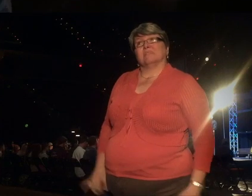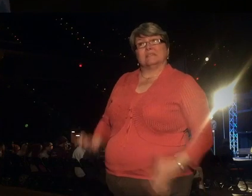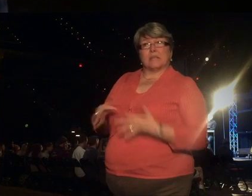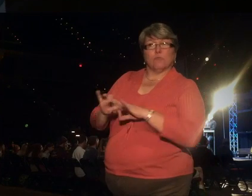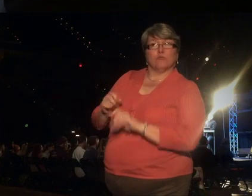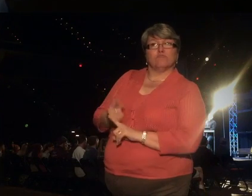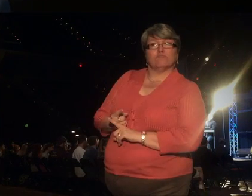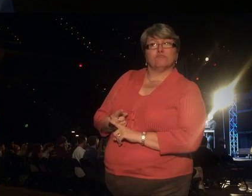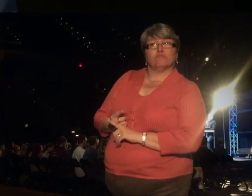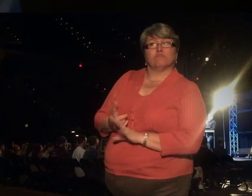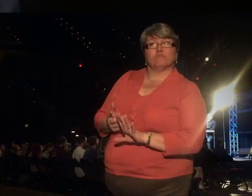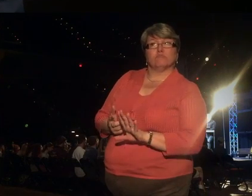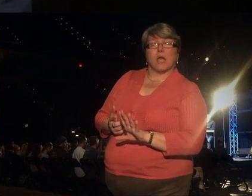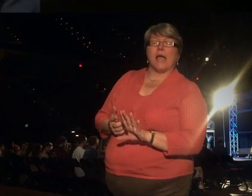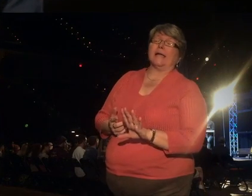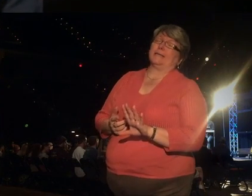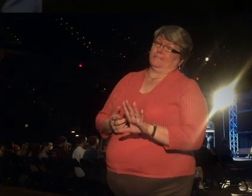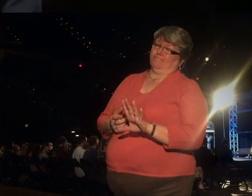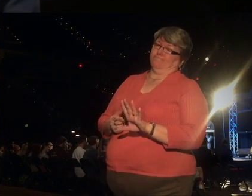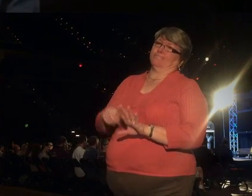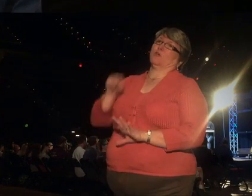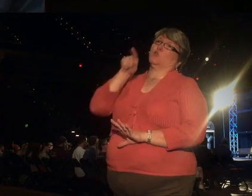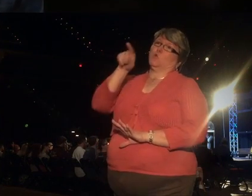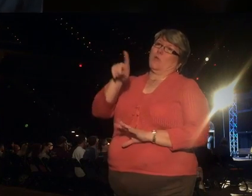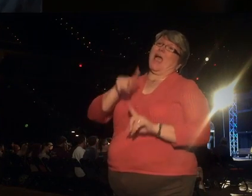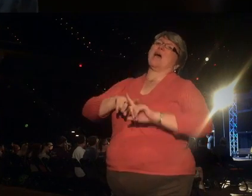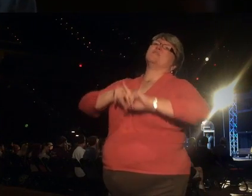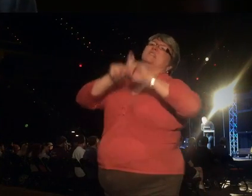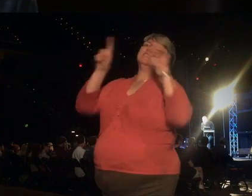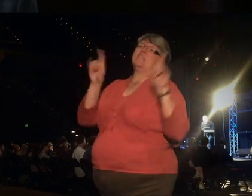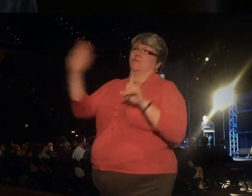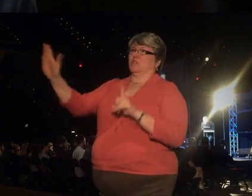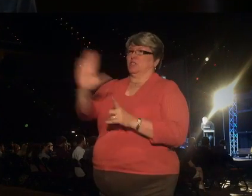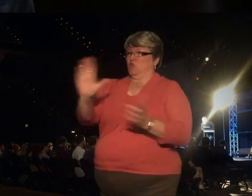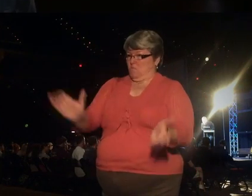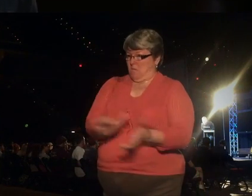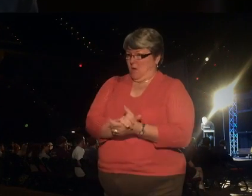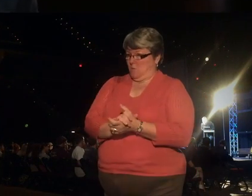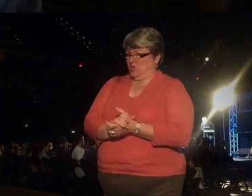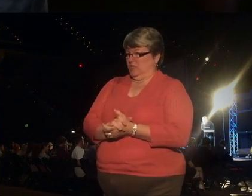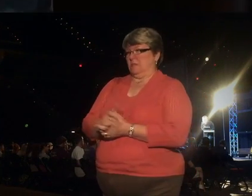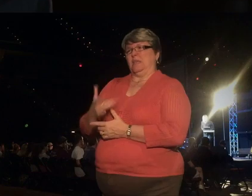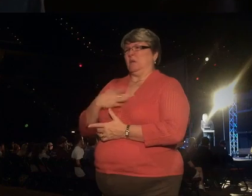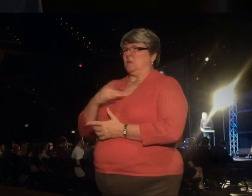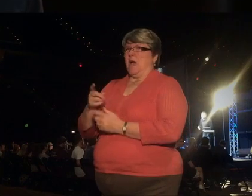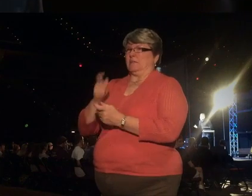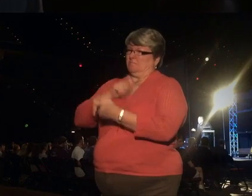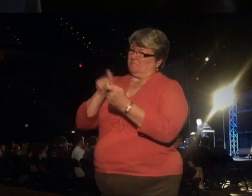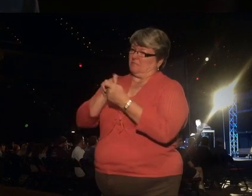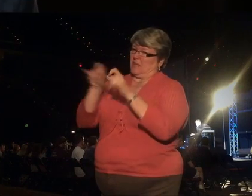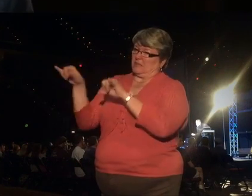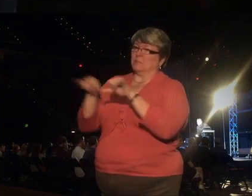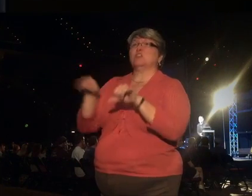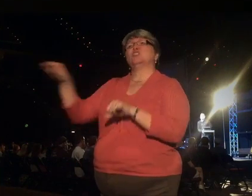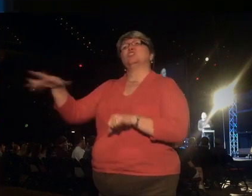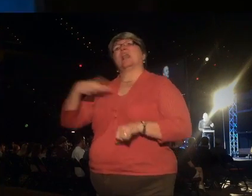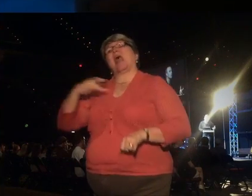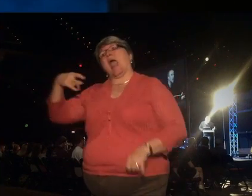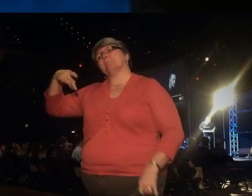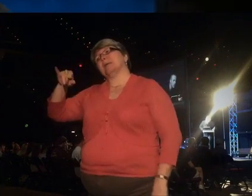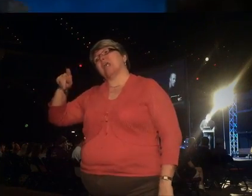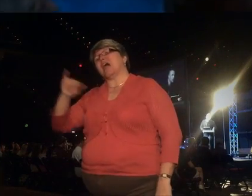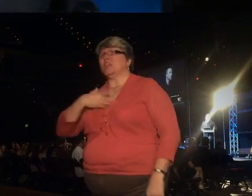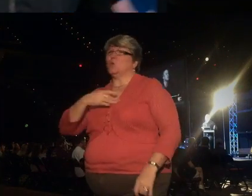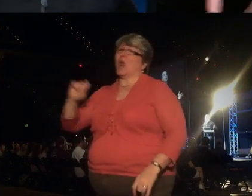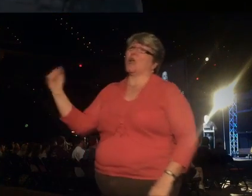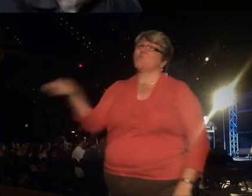Look, you're going to have differences in your marriage. You're going to have things you don't line up on. She likes Pilates, you like racquetball.